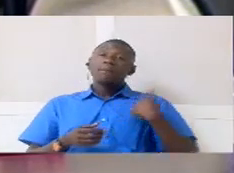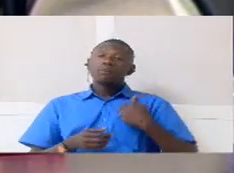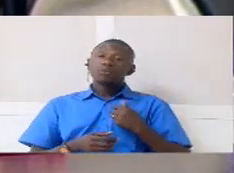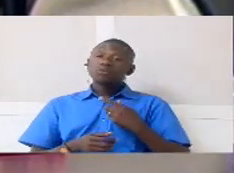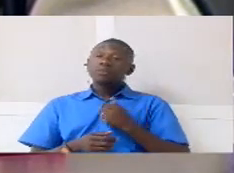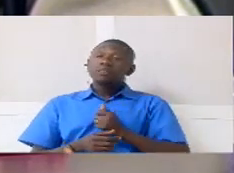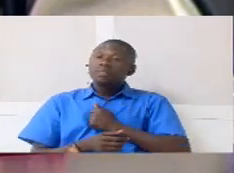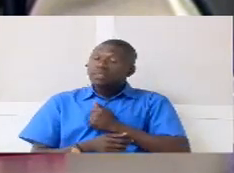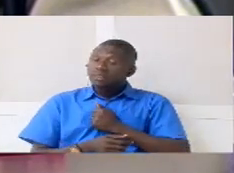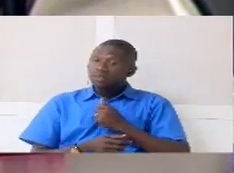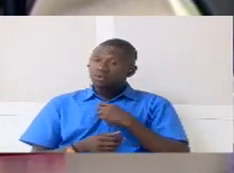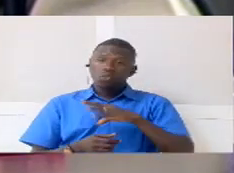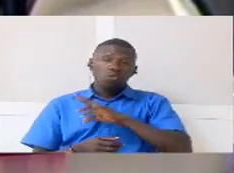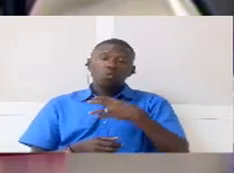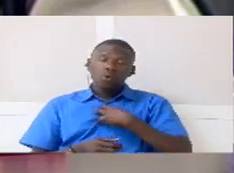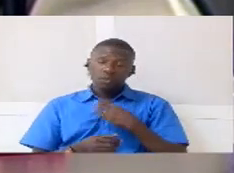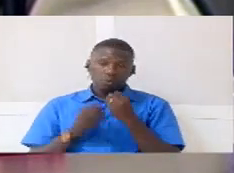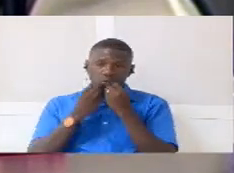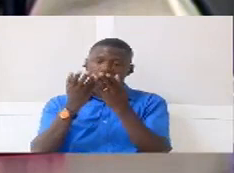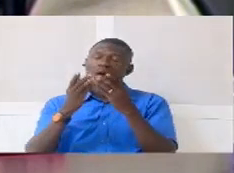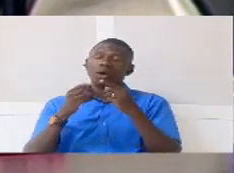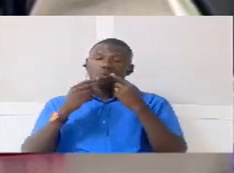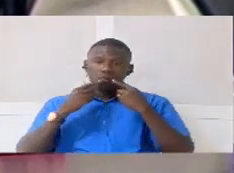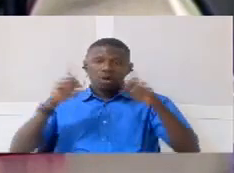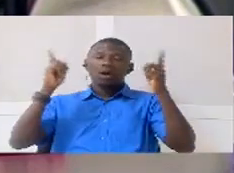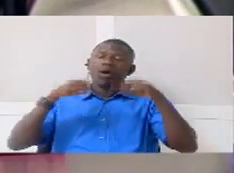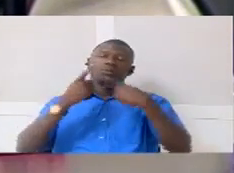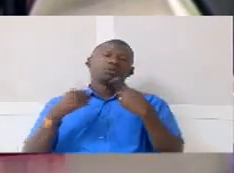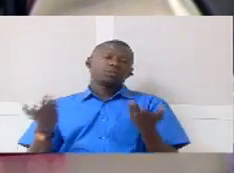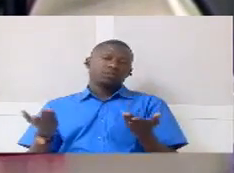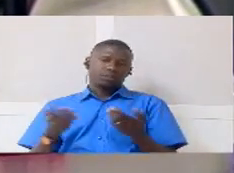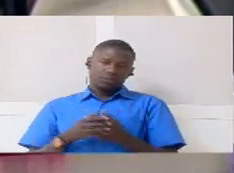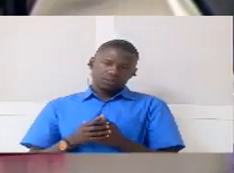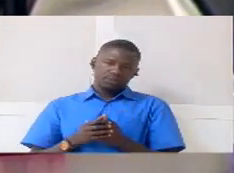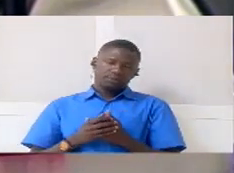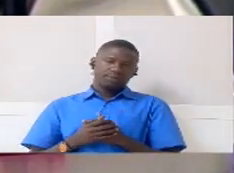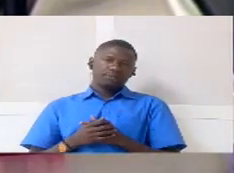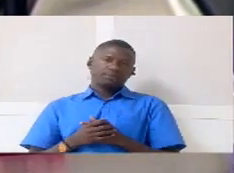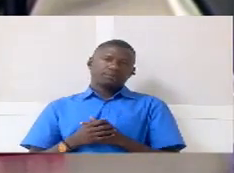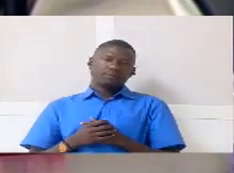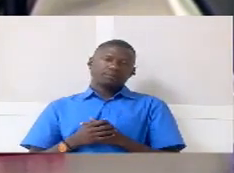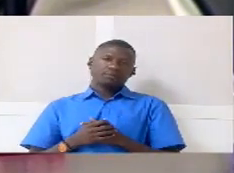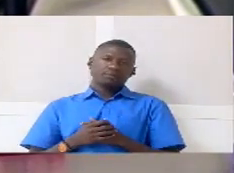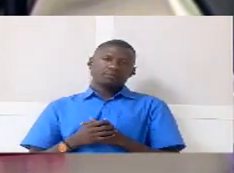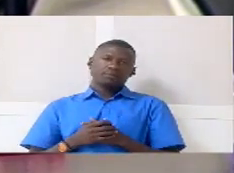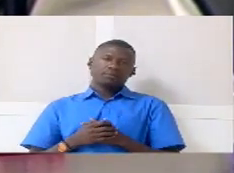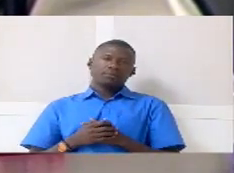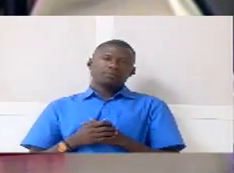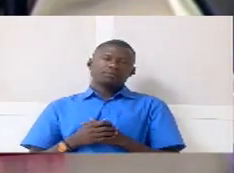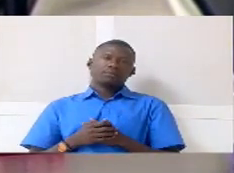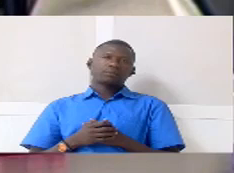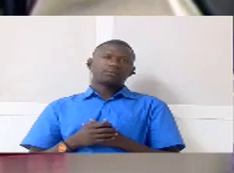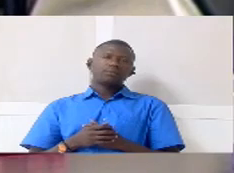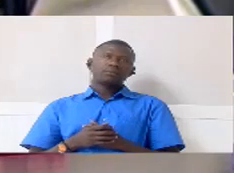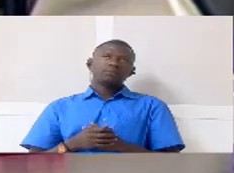bari a banke telewotumo, bari jamela man sakunda kolalem, munata soto molunata soto ka kumofo ka fintindi